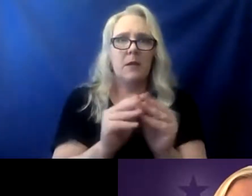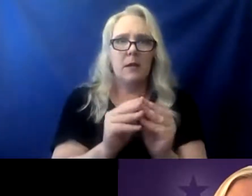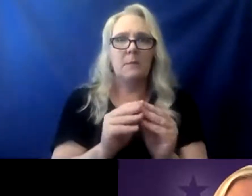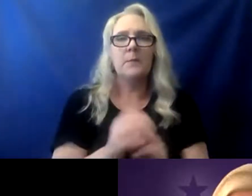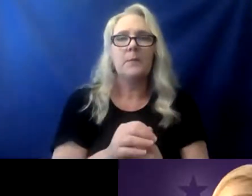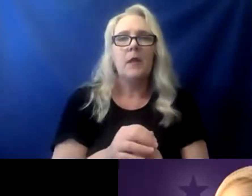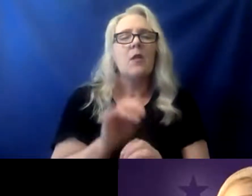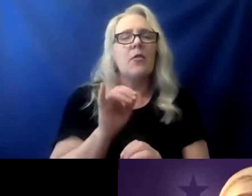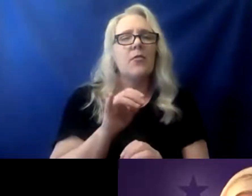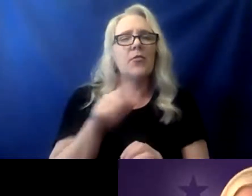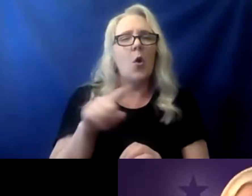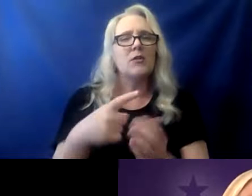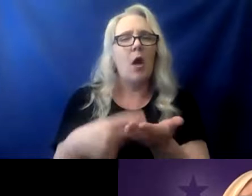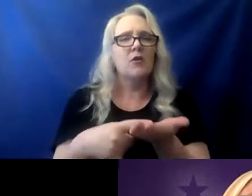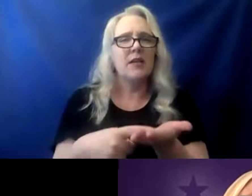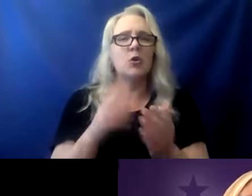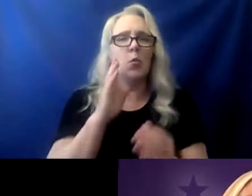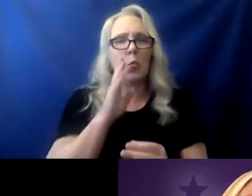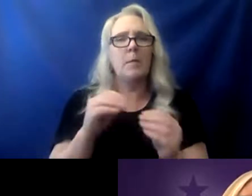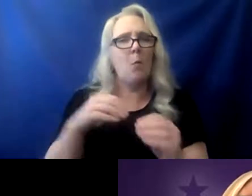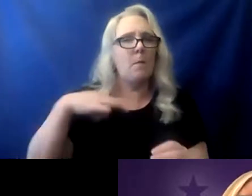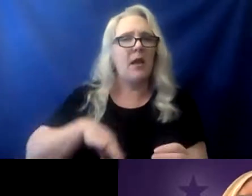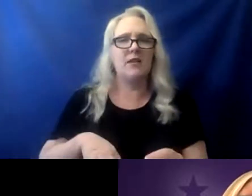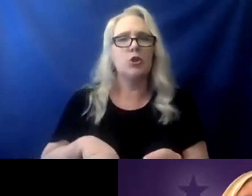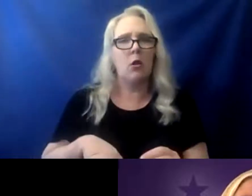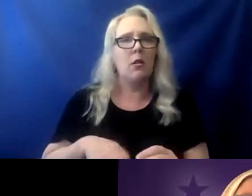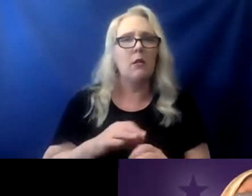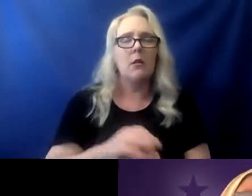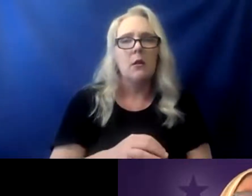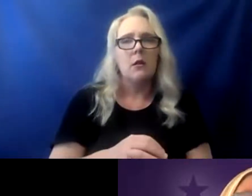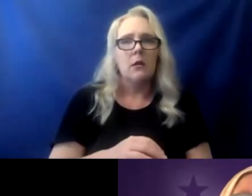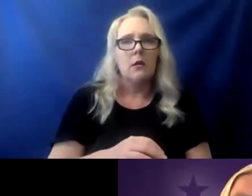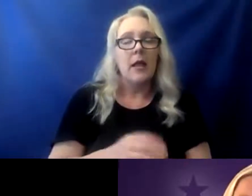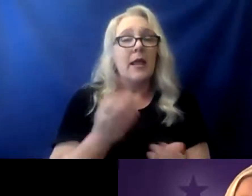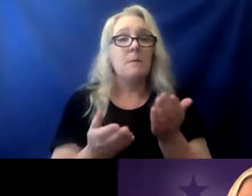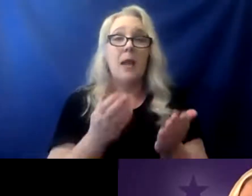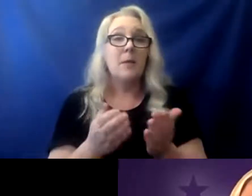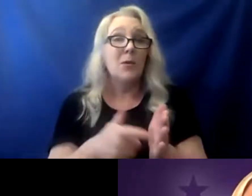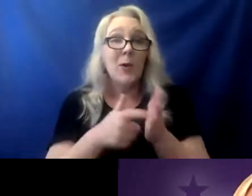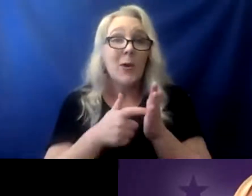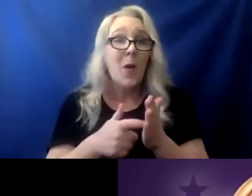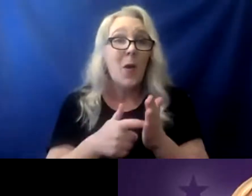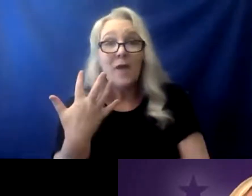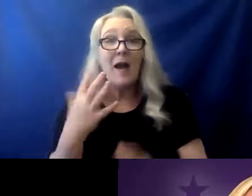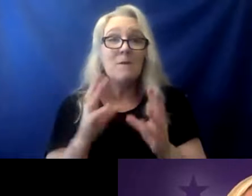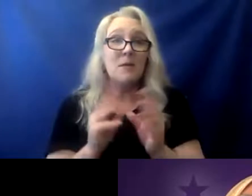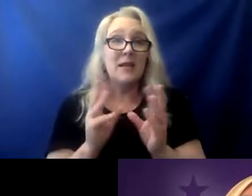more fruitful. And I realize in saying that it may require 5 meetings a year to do